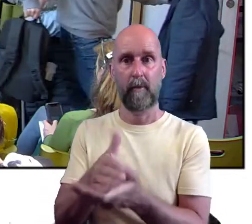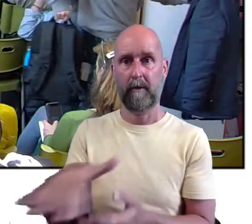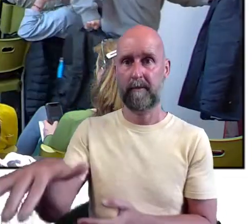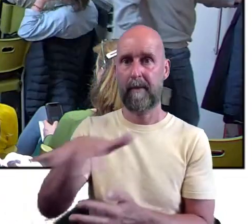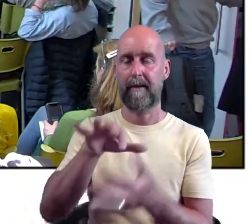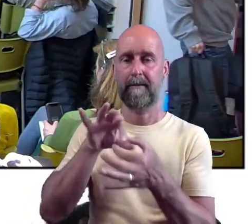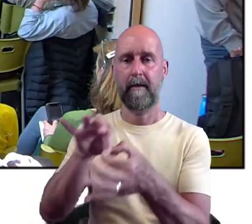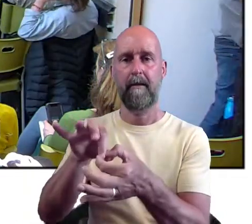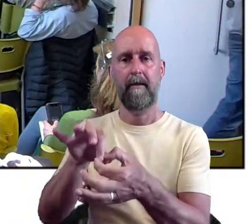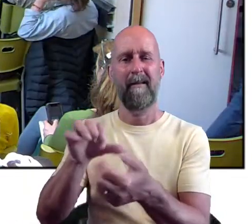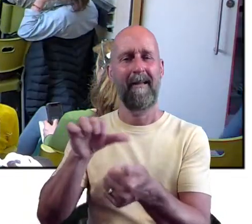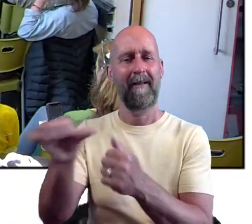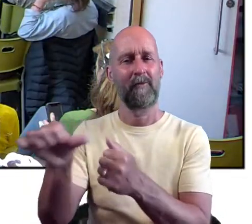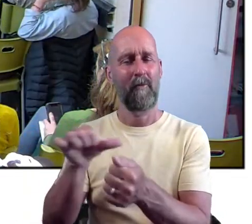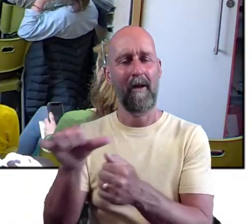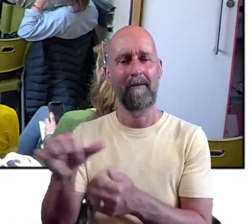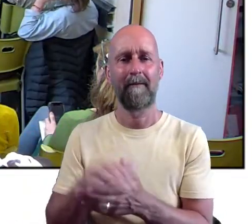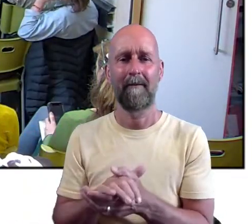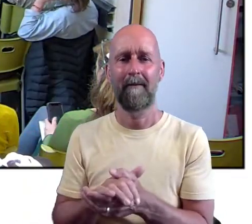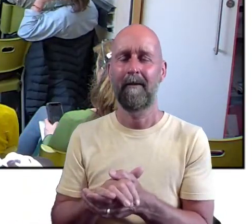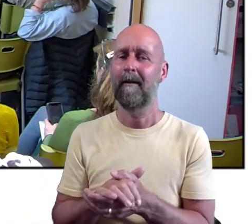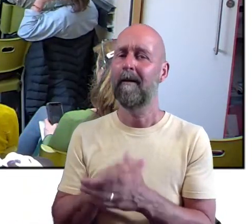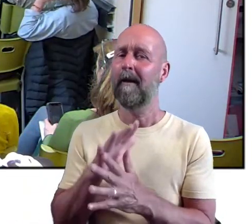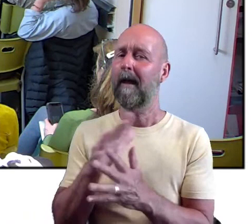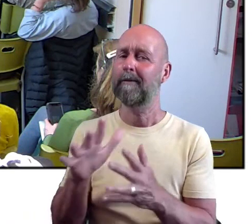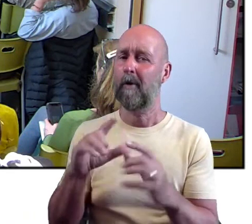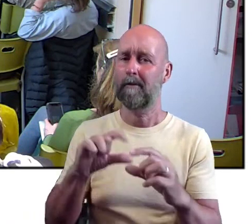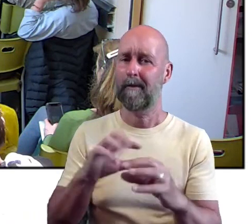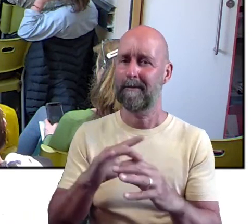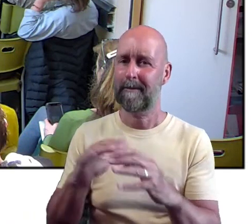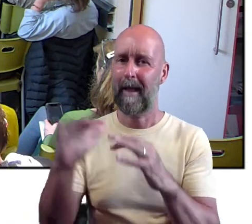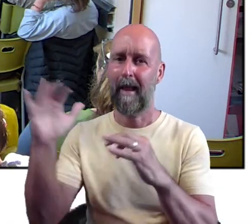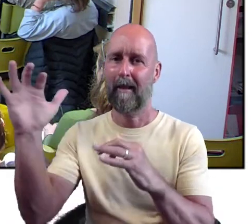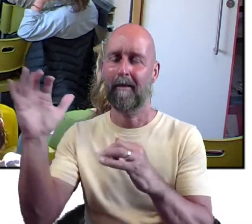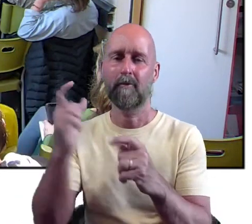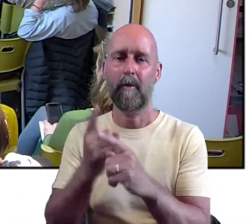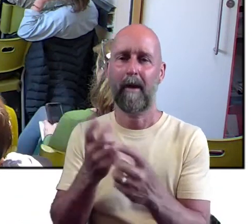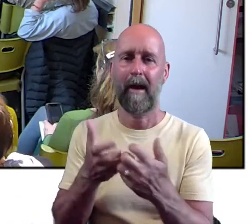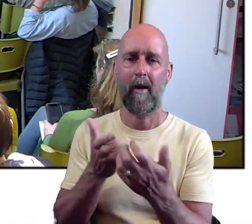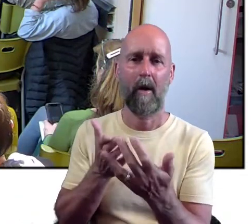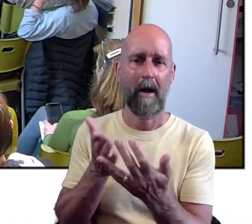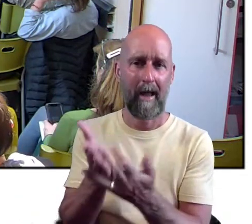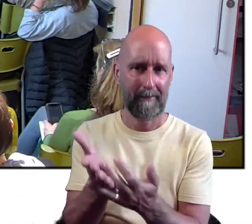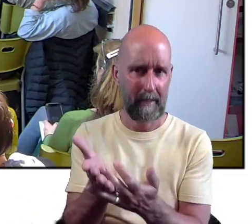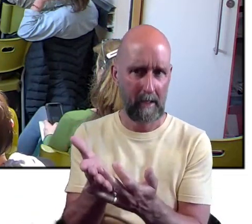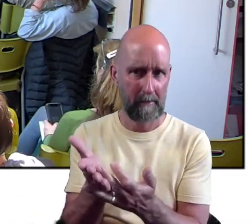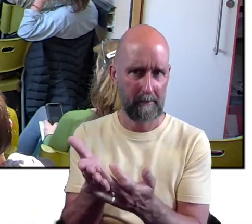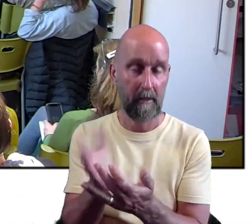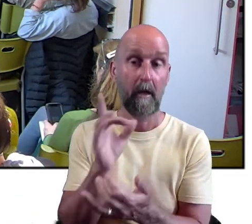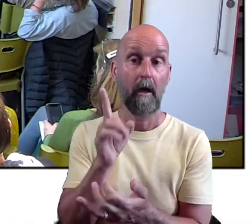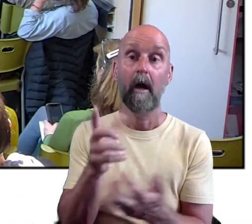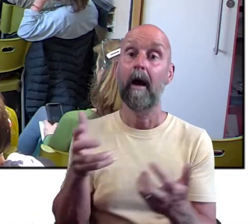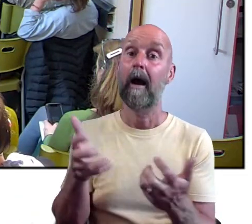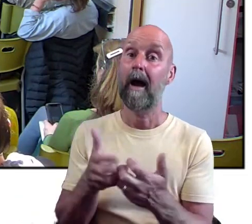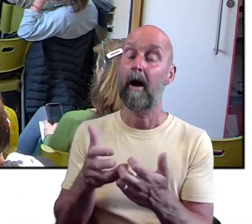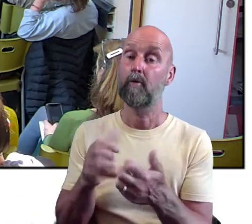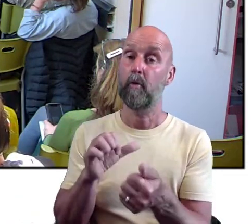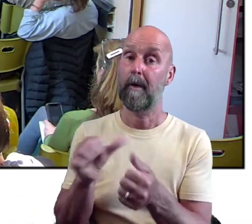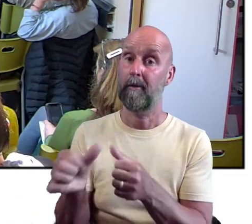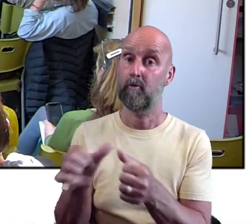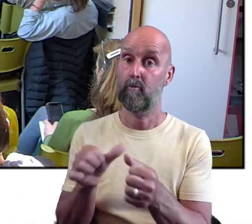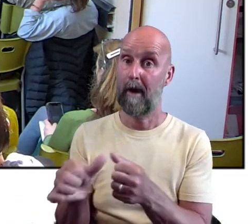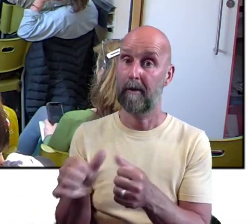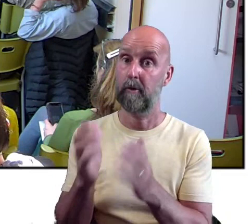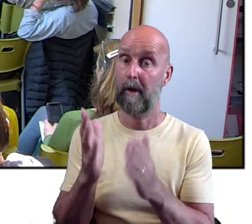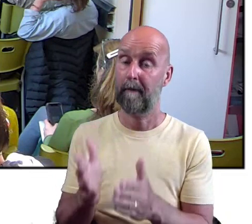is not in terms of scaling, but you could also look at it as accessible, making it accessible. That in order to actually interact with that, you have to physically be